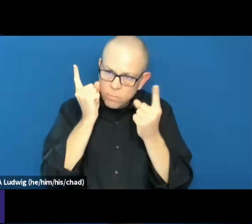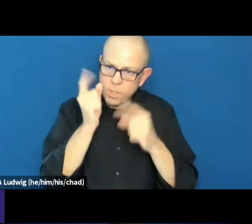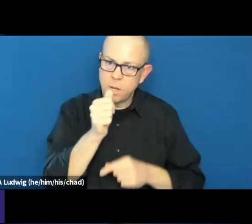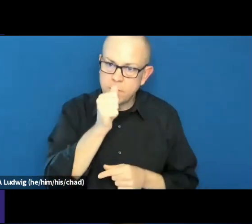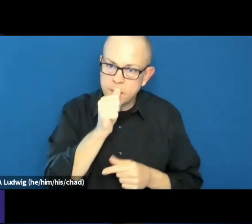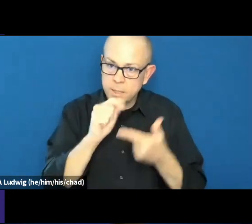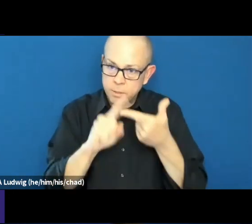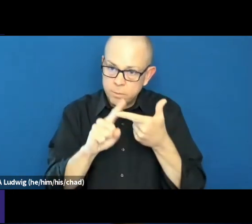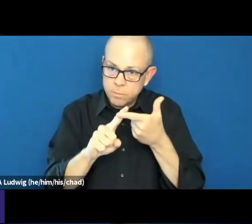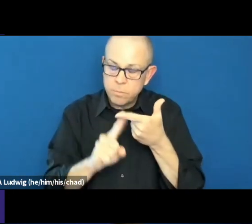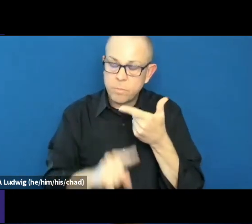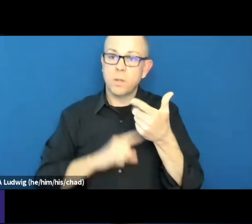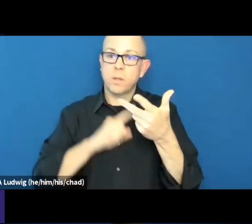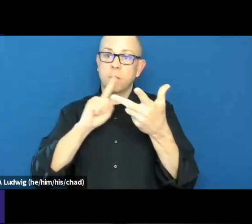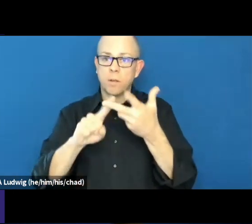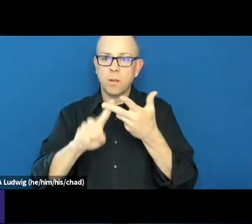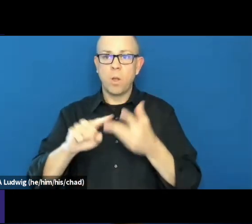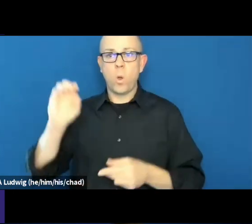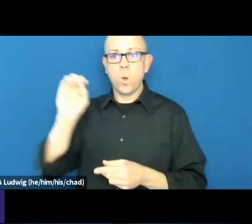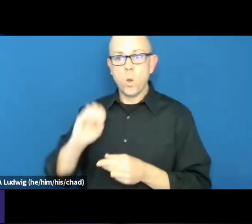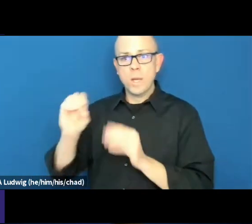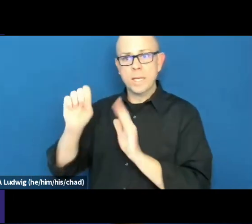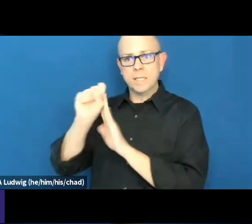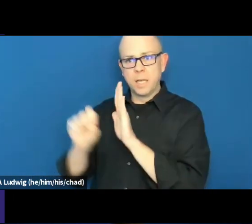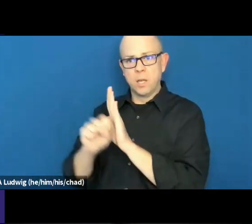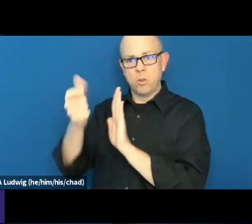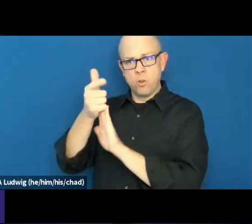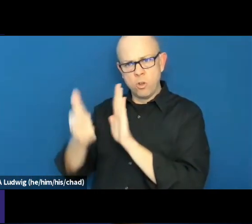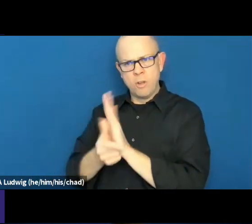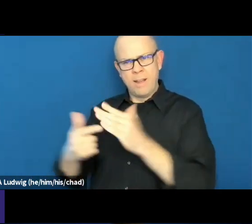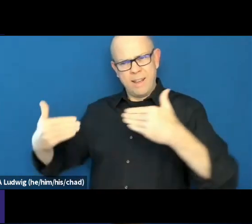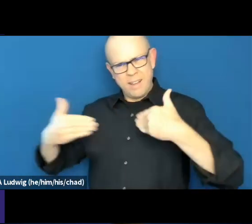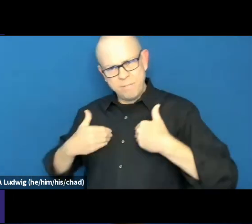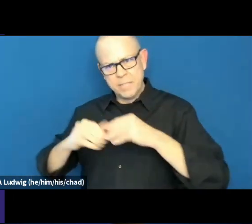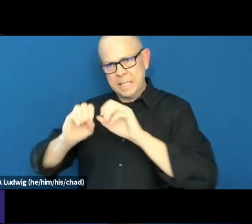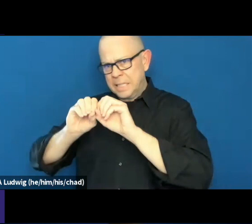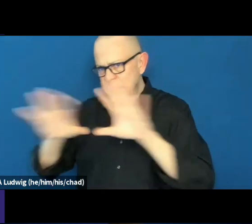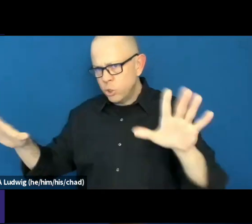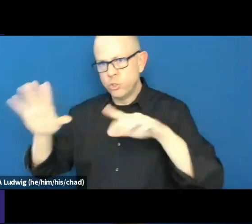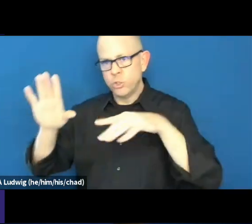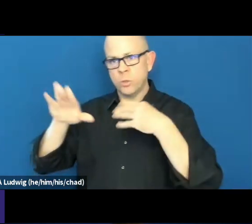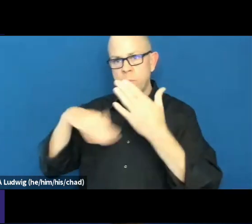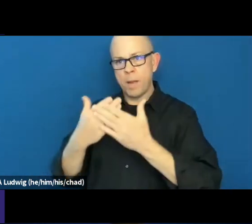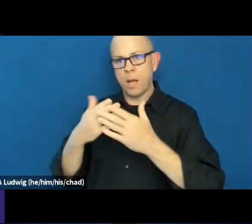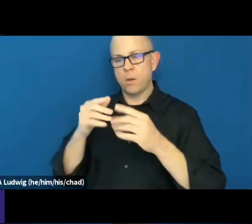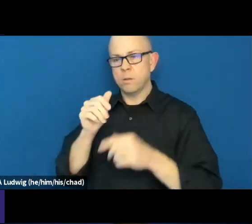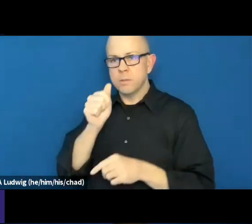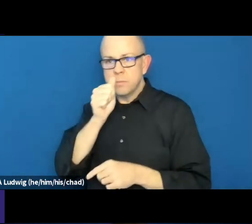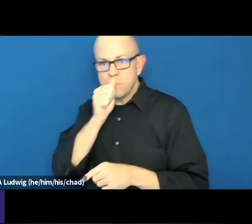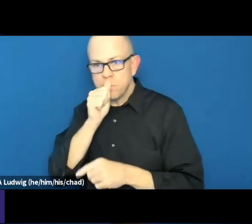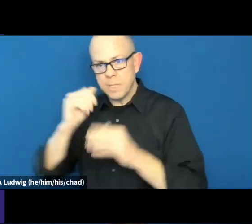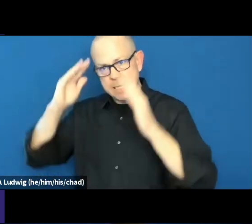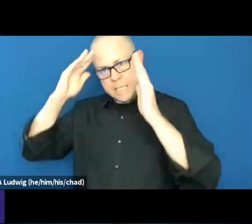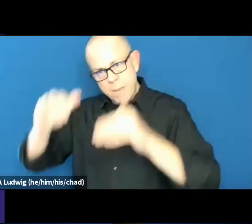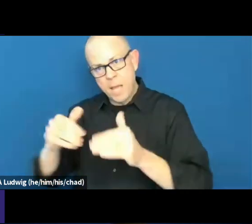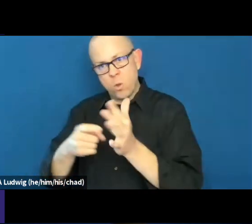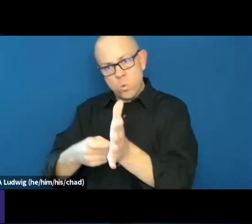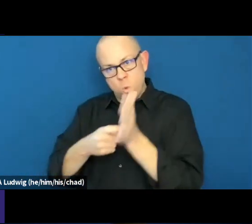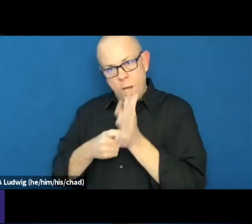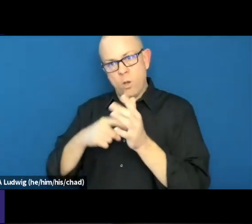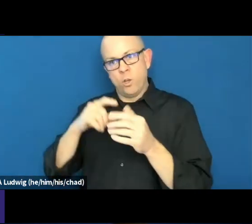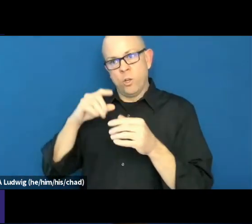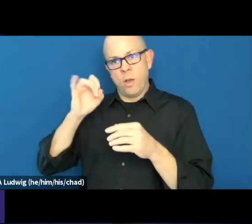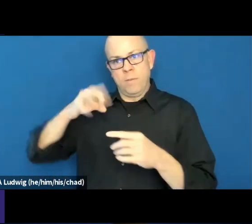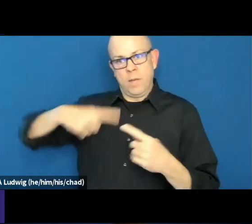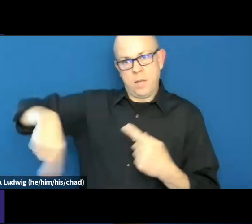to this grant, and confidentiality is at the forefront of all of that. There's clear state law that talks about